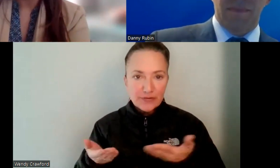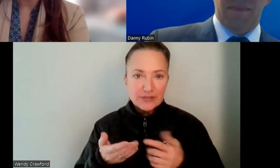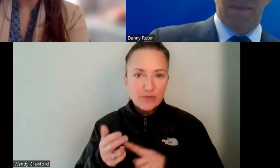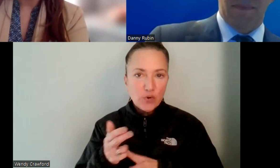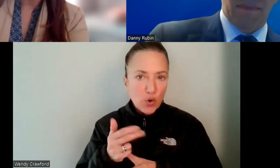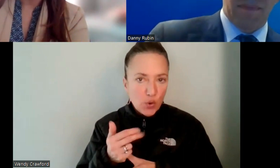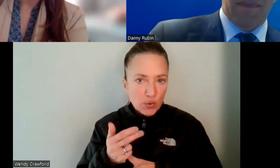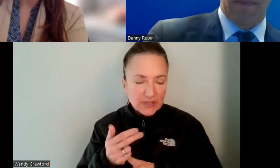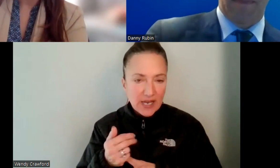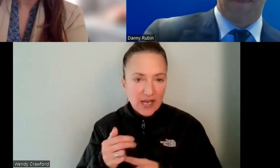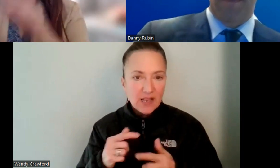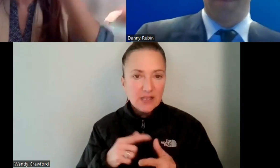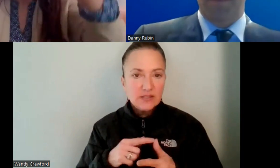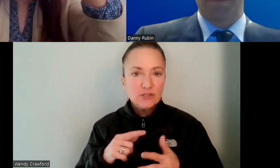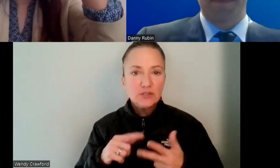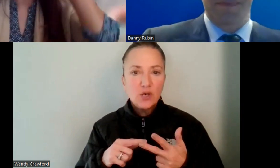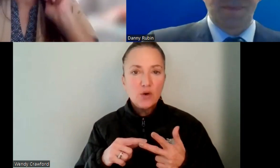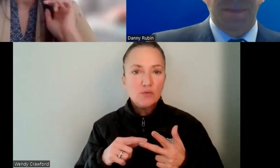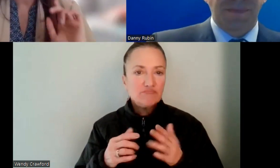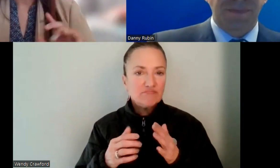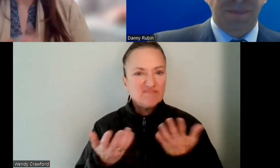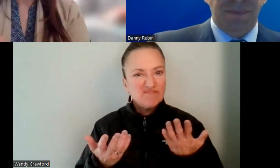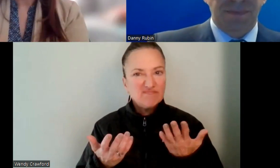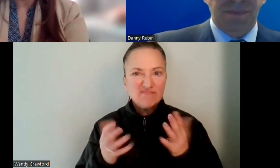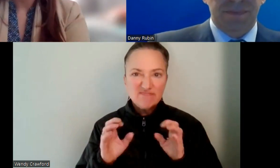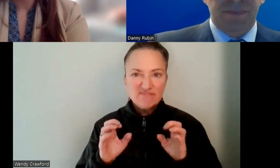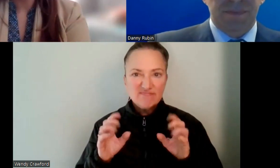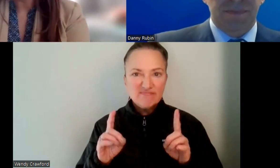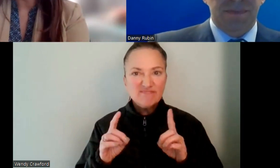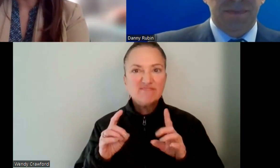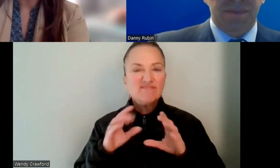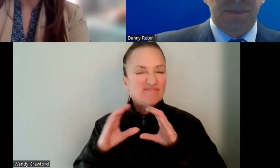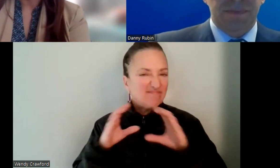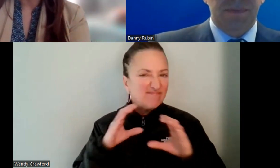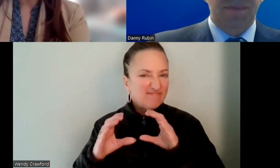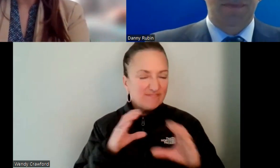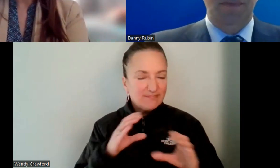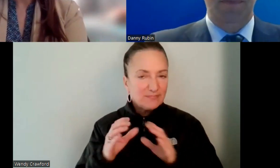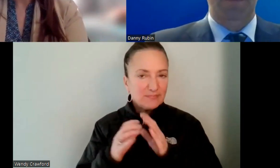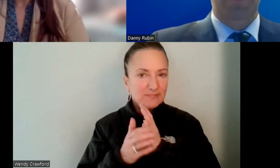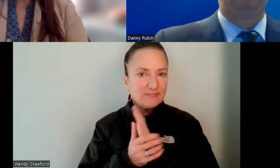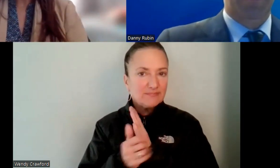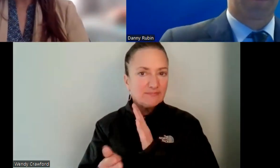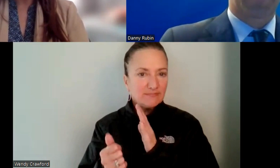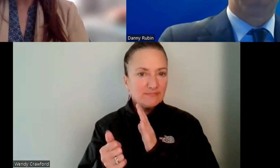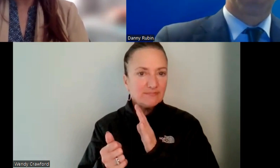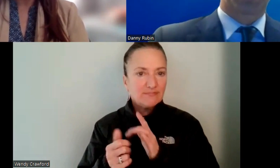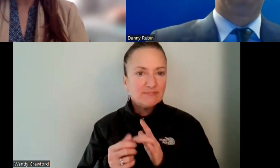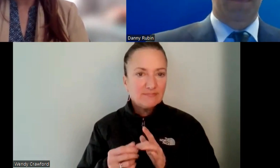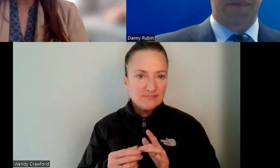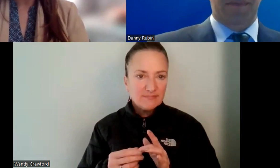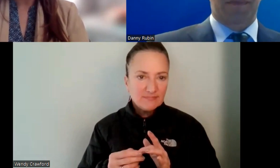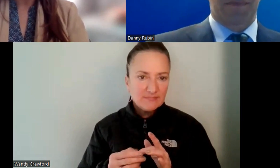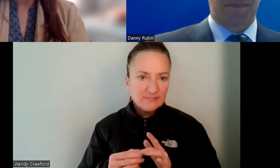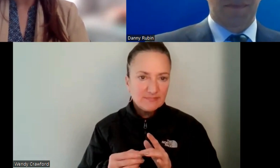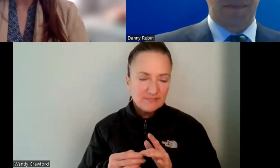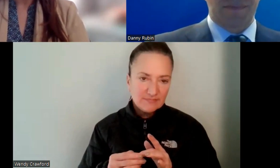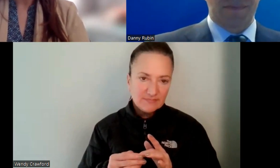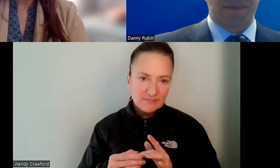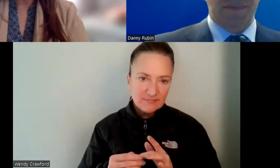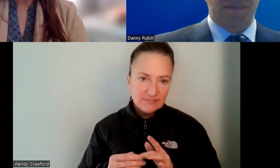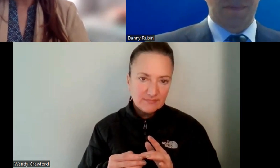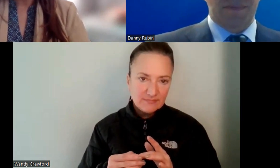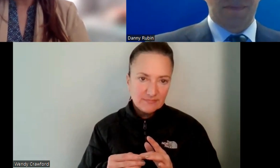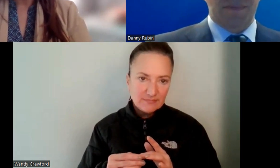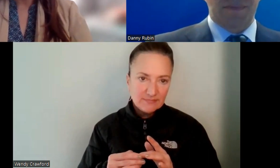of communication skills required. And that was like strong point about my resume. Also, another thing is